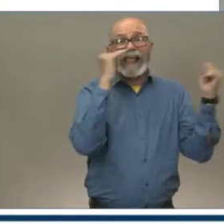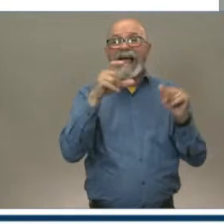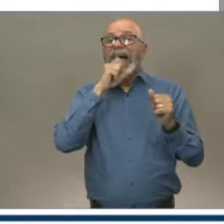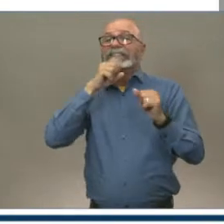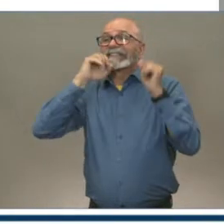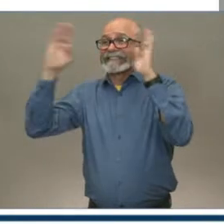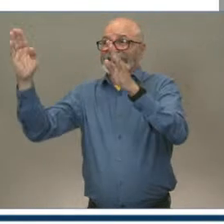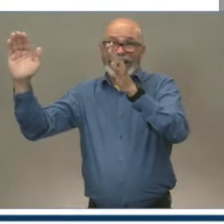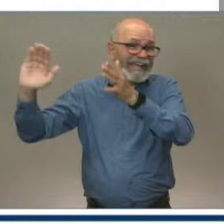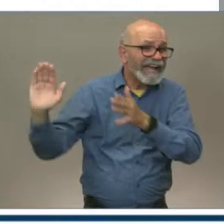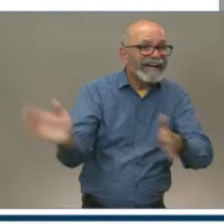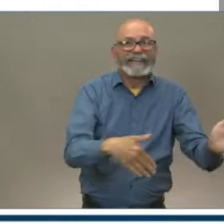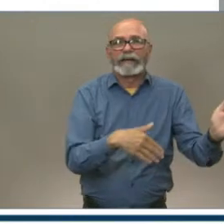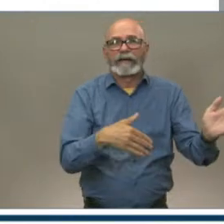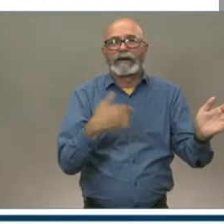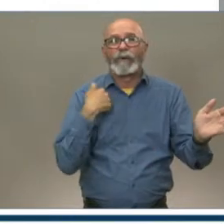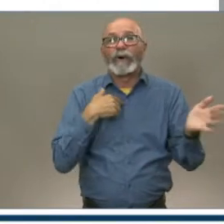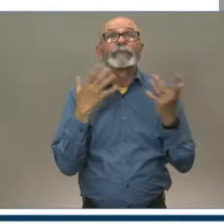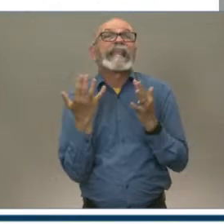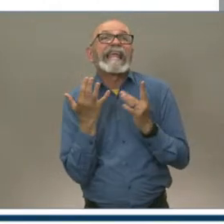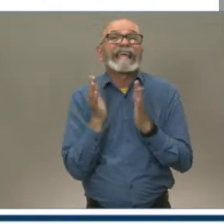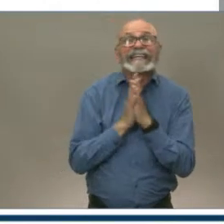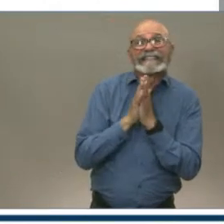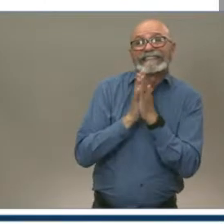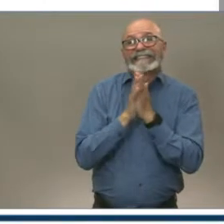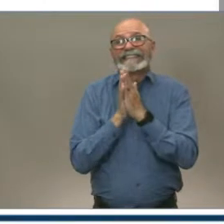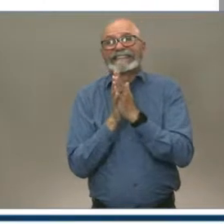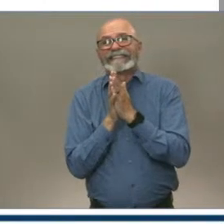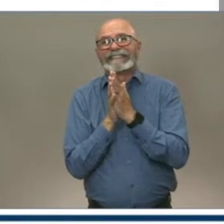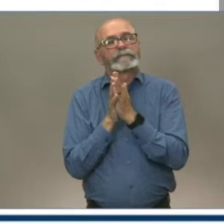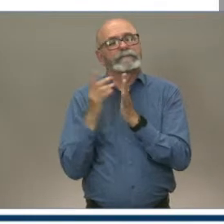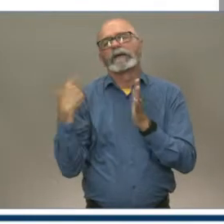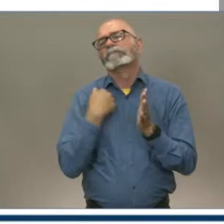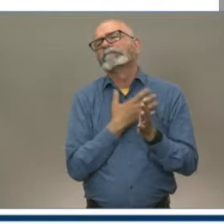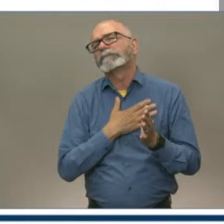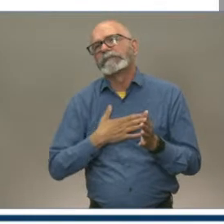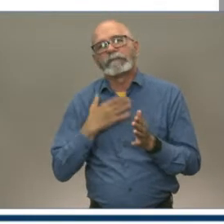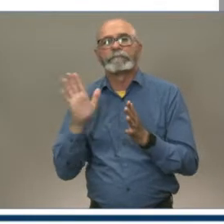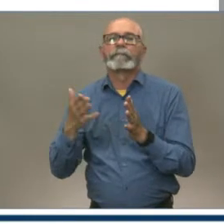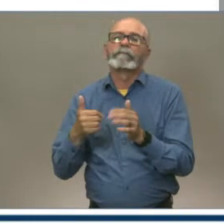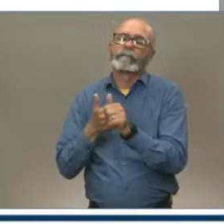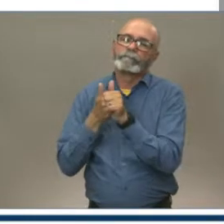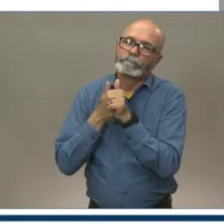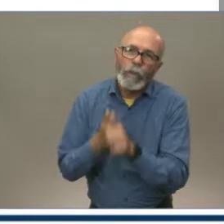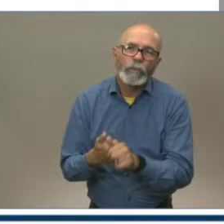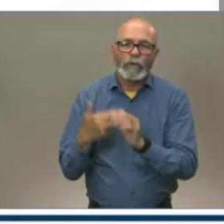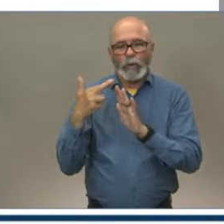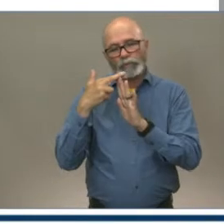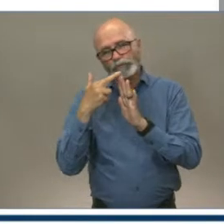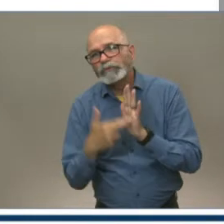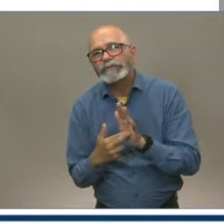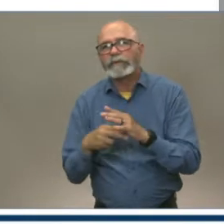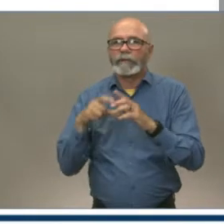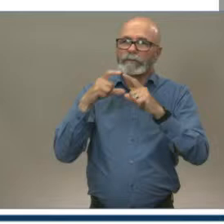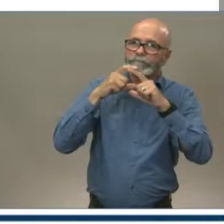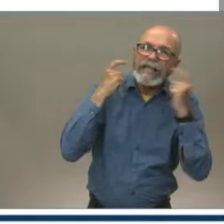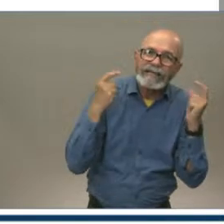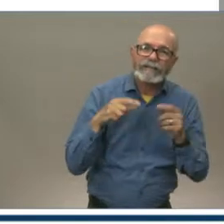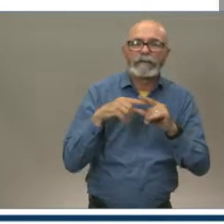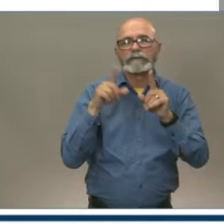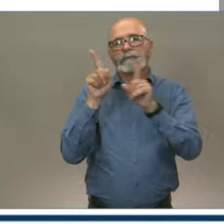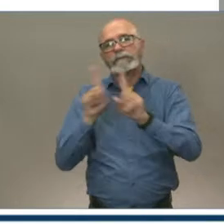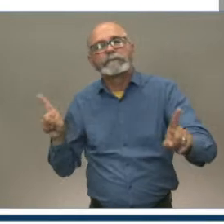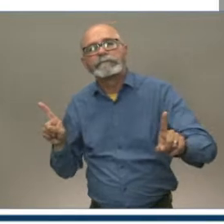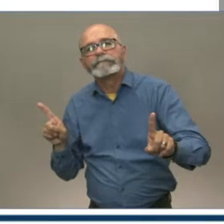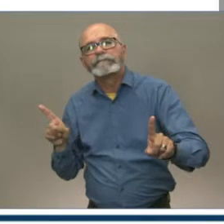to get their shots, we have to continue to follow public health protocols. Those 3 things that you're probably tired of hearing: wash